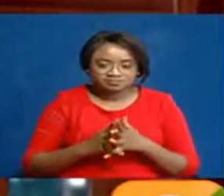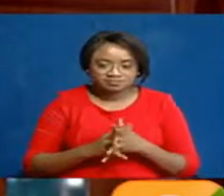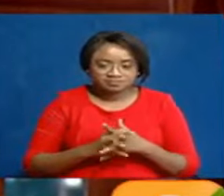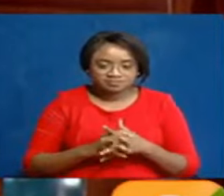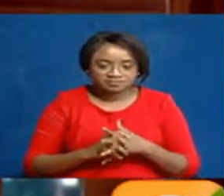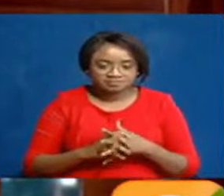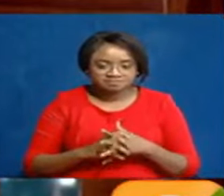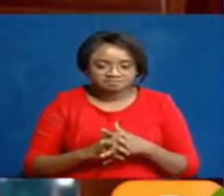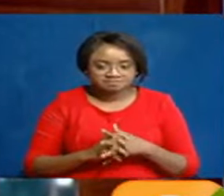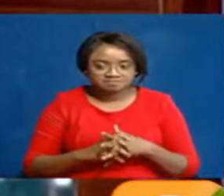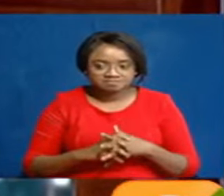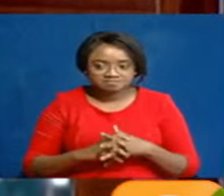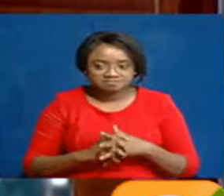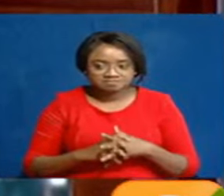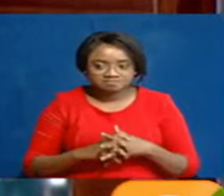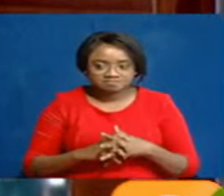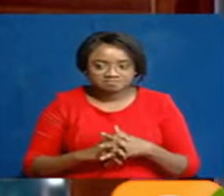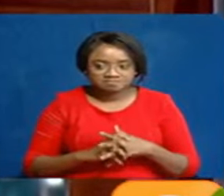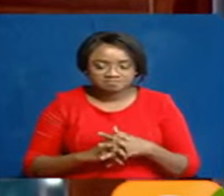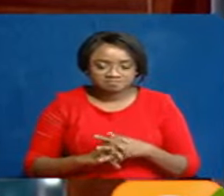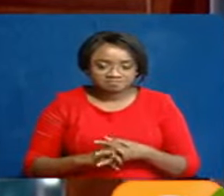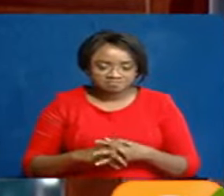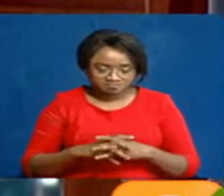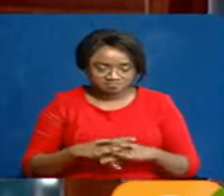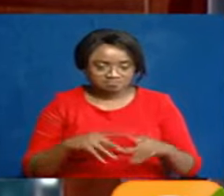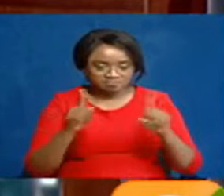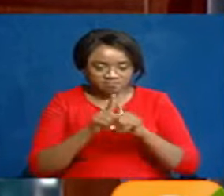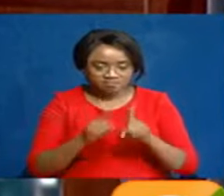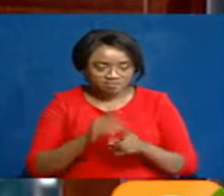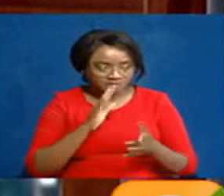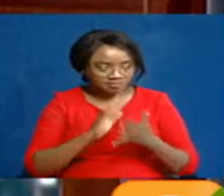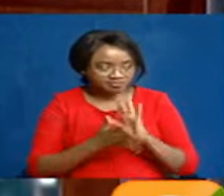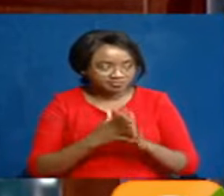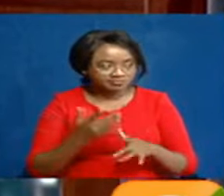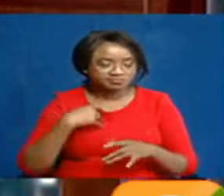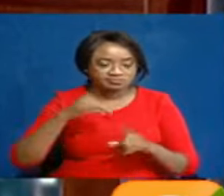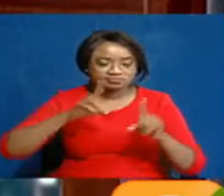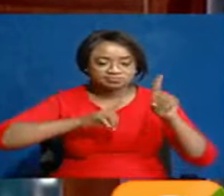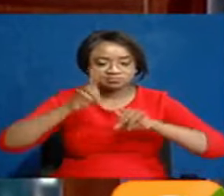And without a tall tribal relative, to bargain.